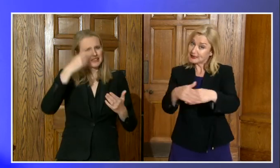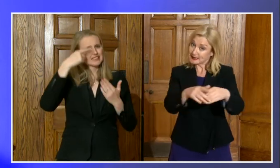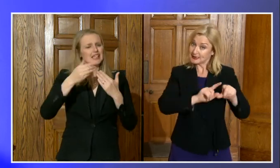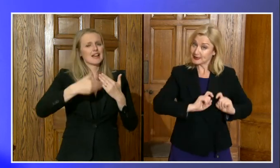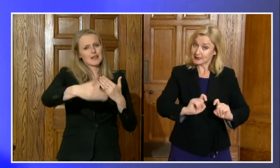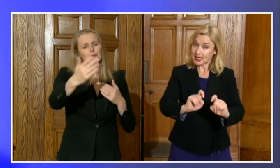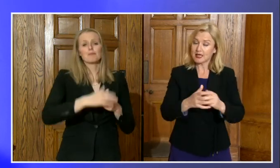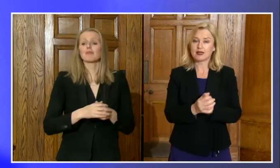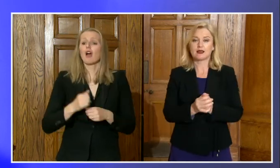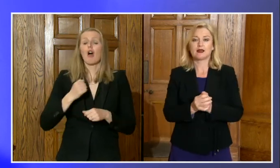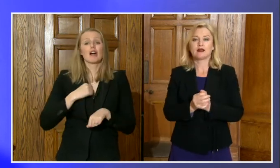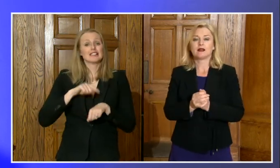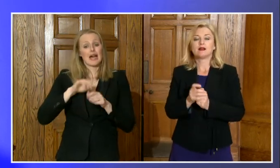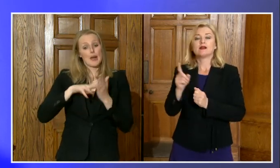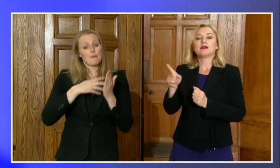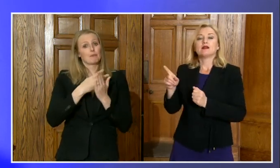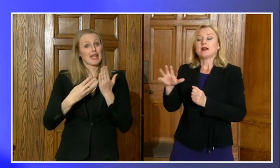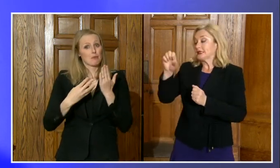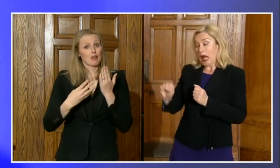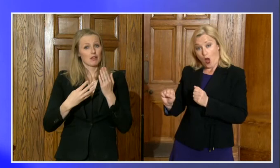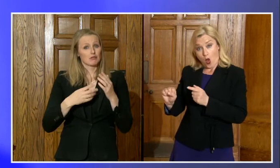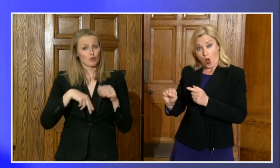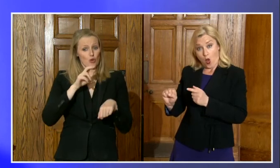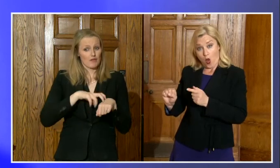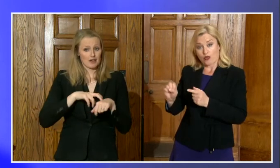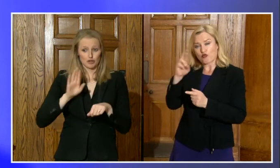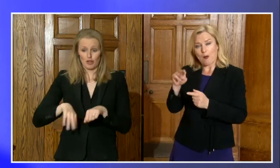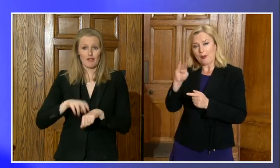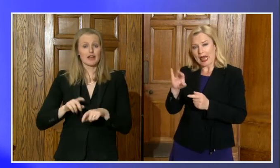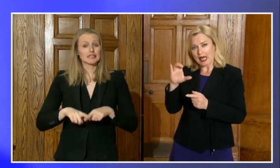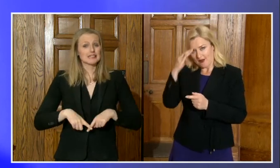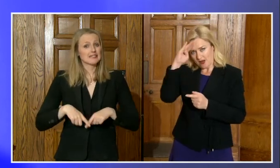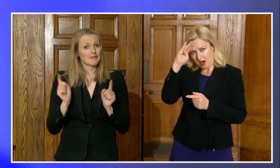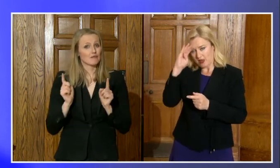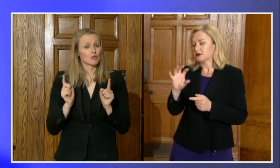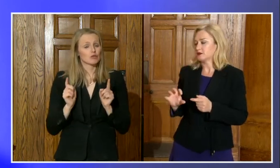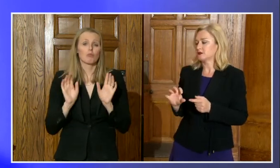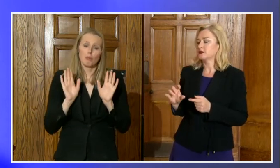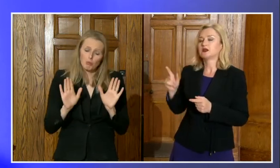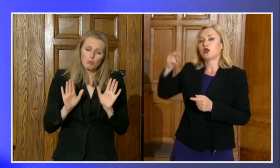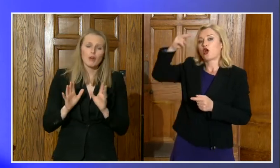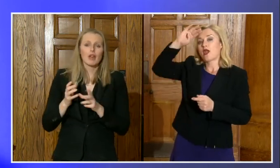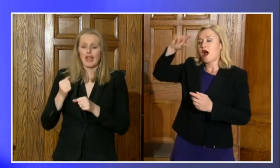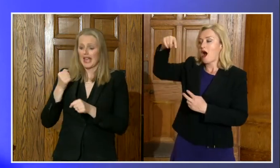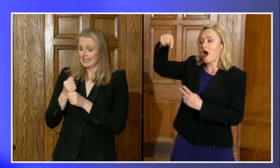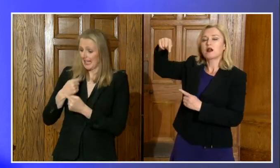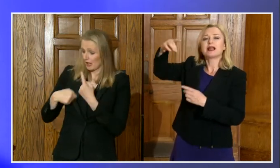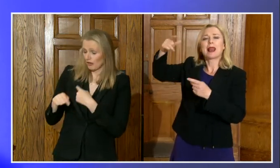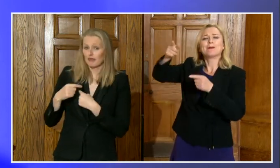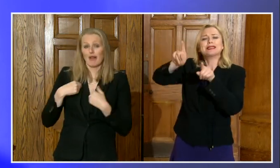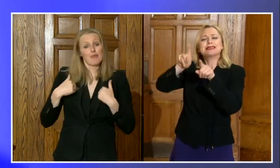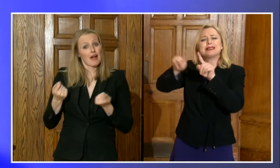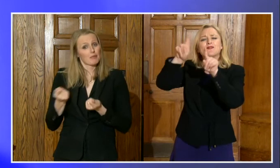same timetable or in the same step as the Republic of Ireland, I think as an executive and as the Health Minister for Northern